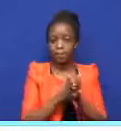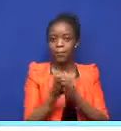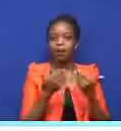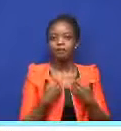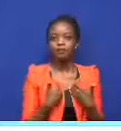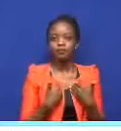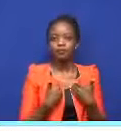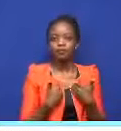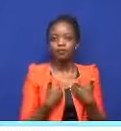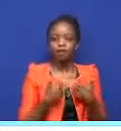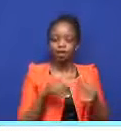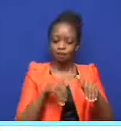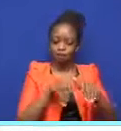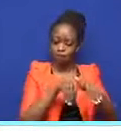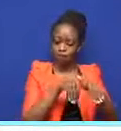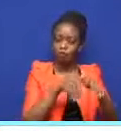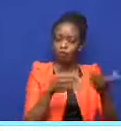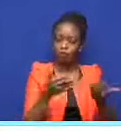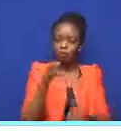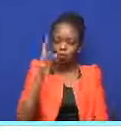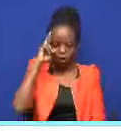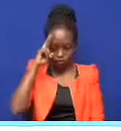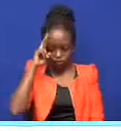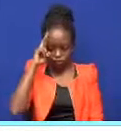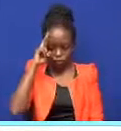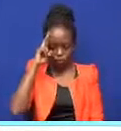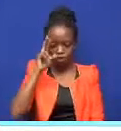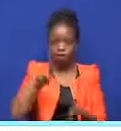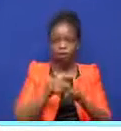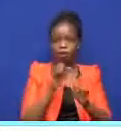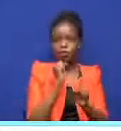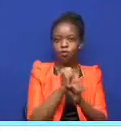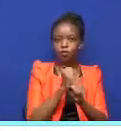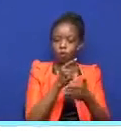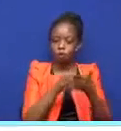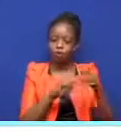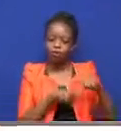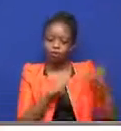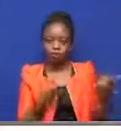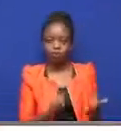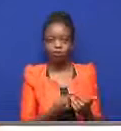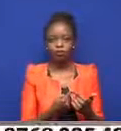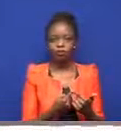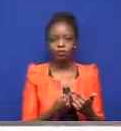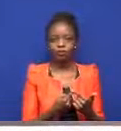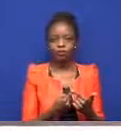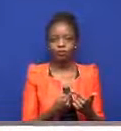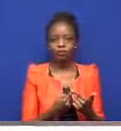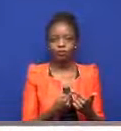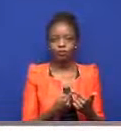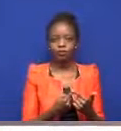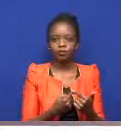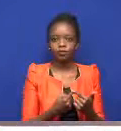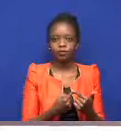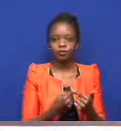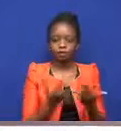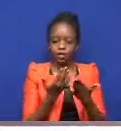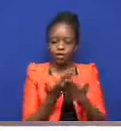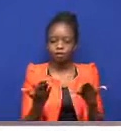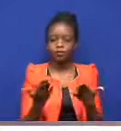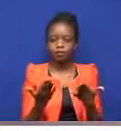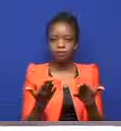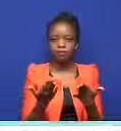about, you know, following purpose and doing what you feel your heart deserves to do, and it's something that is quite impactful. Something that